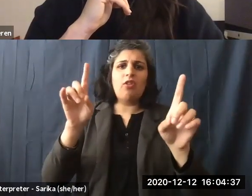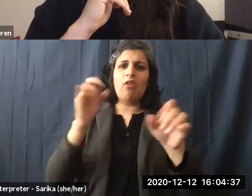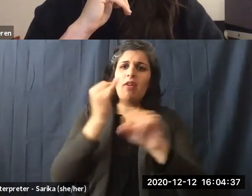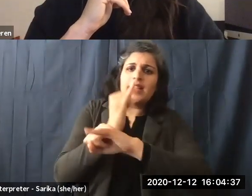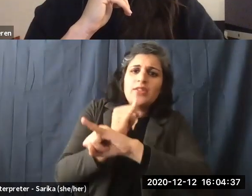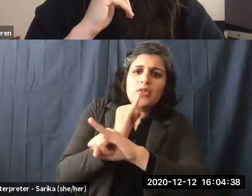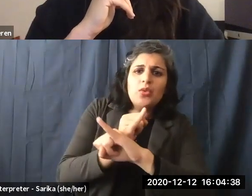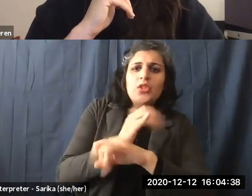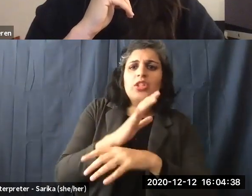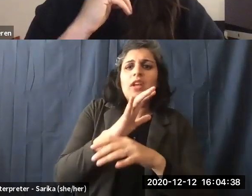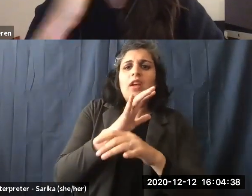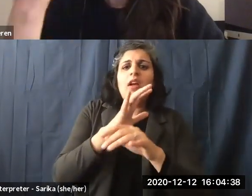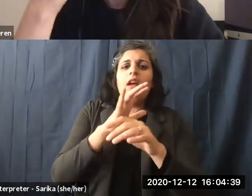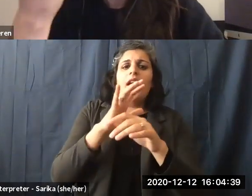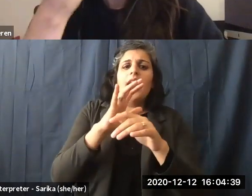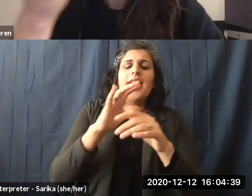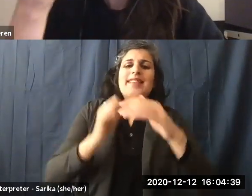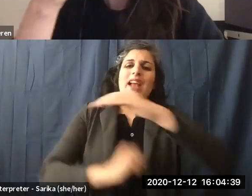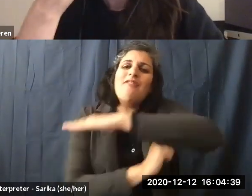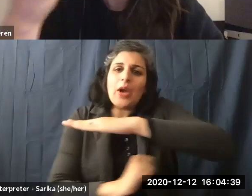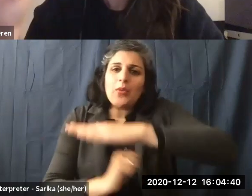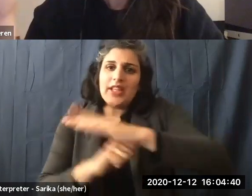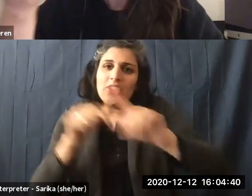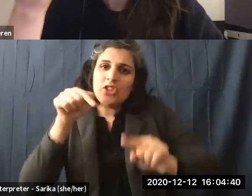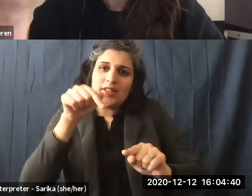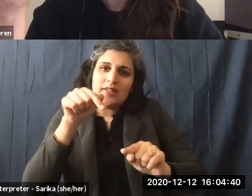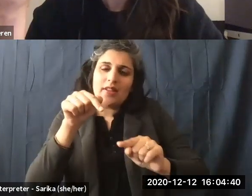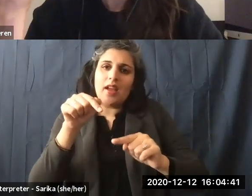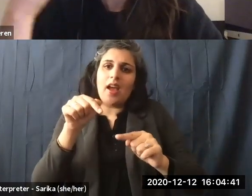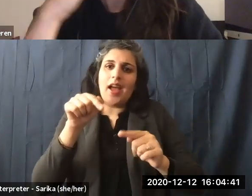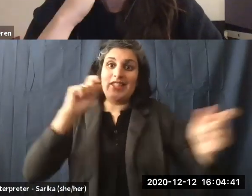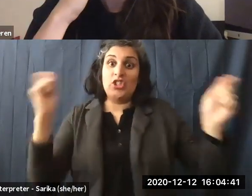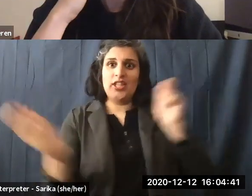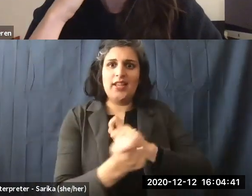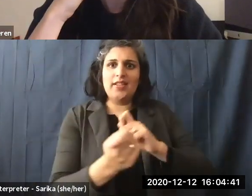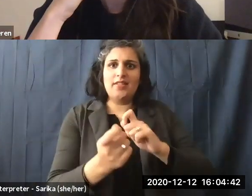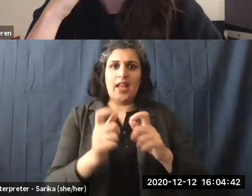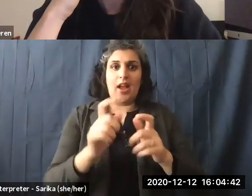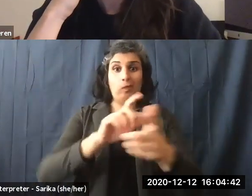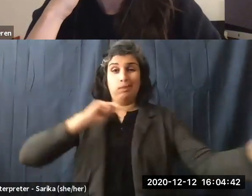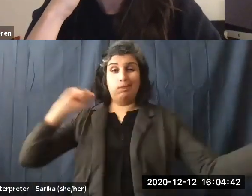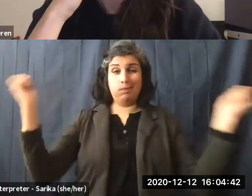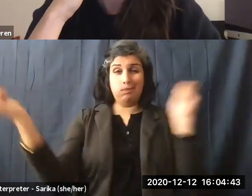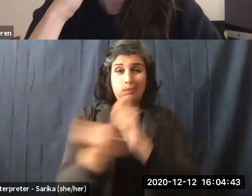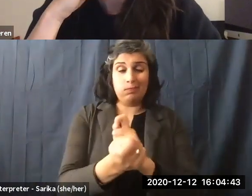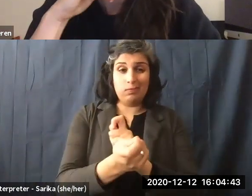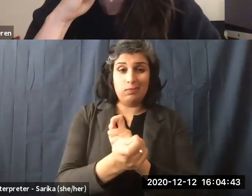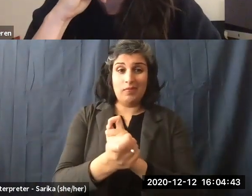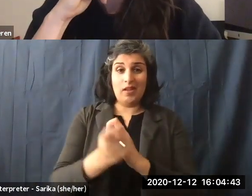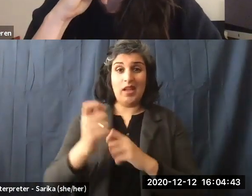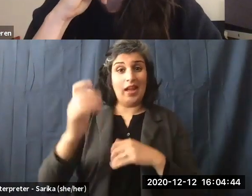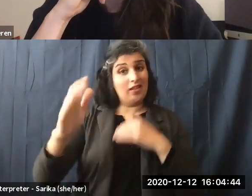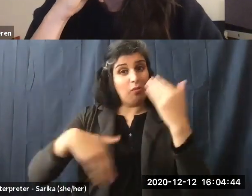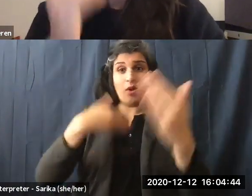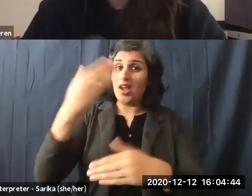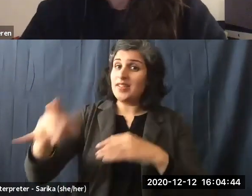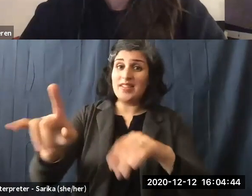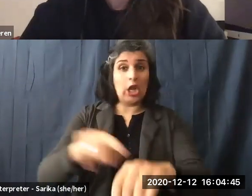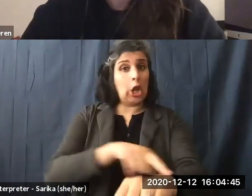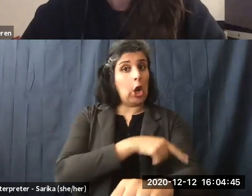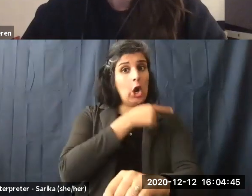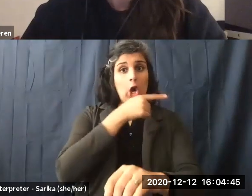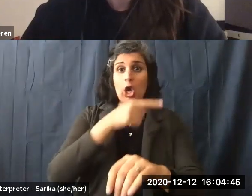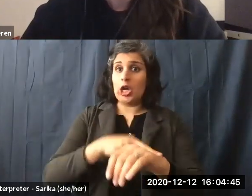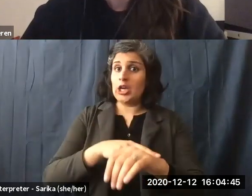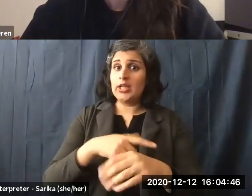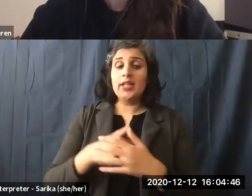It's like a foundational, there has to be a foundational change and it's long and it's a process. And I think